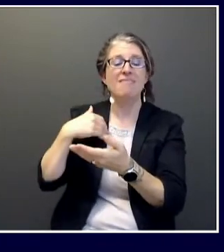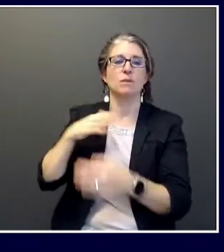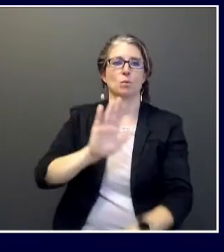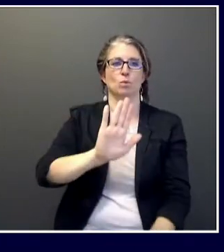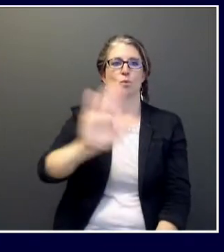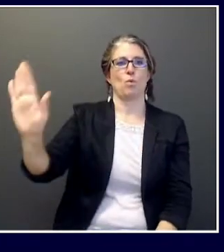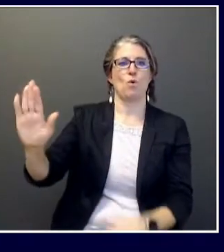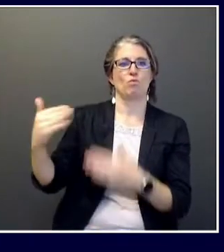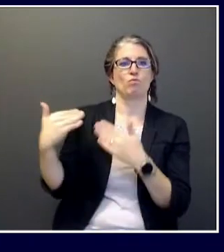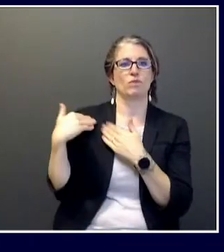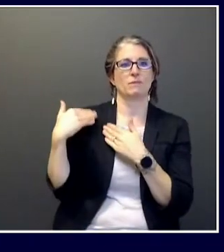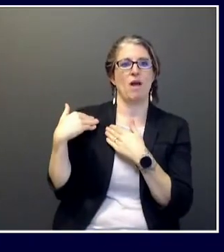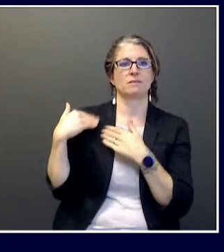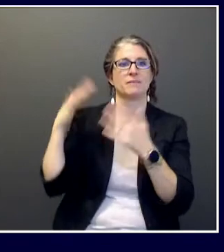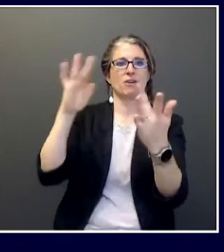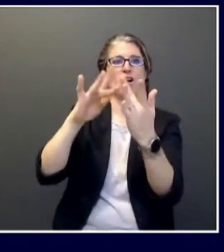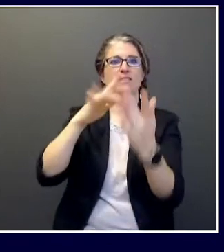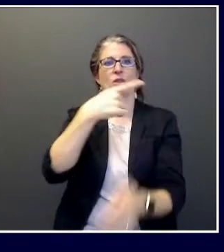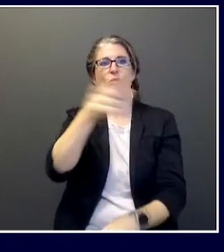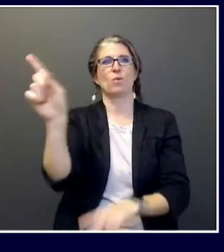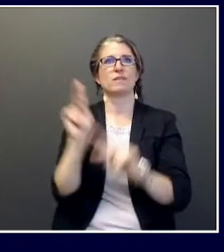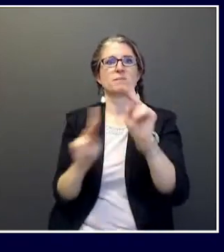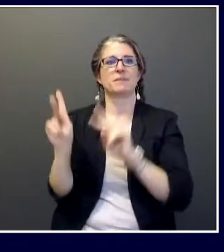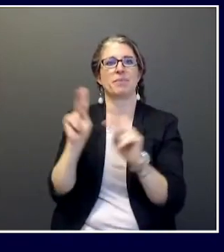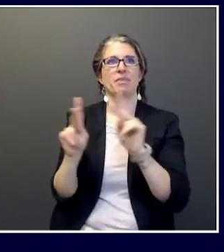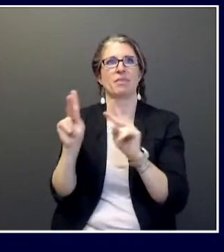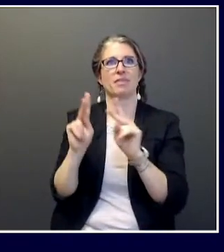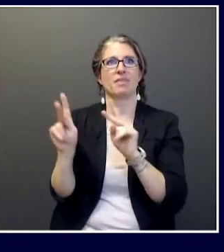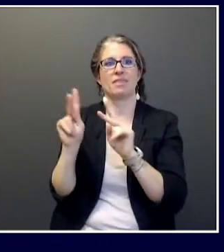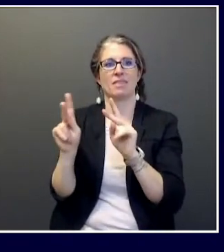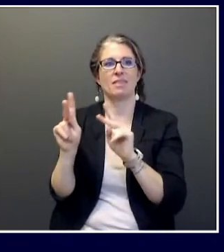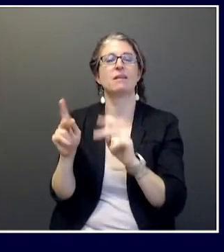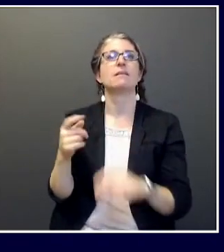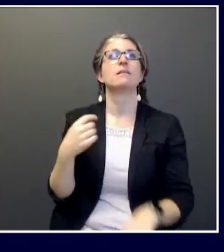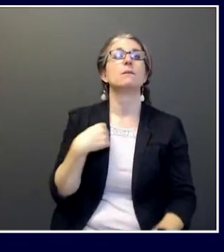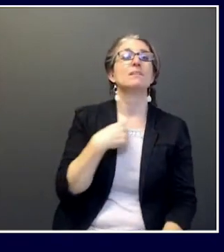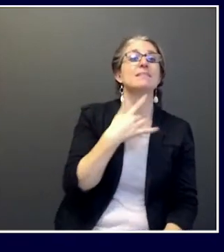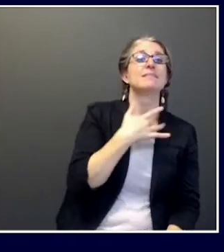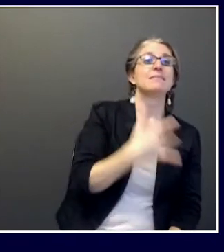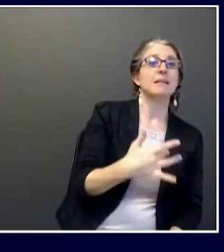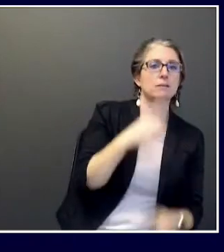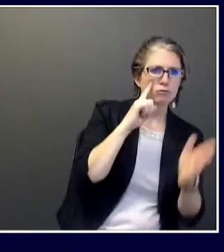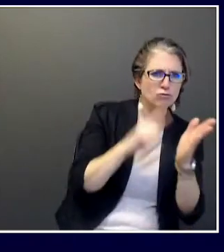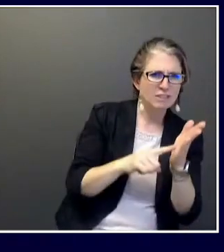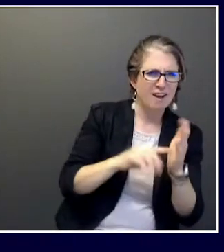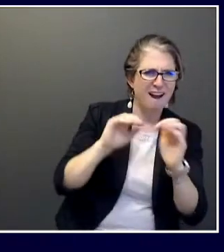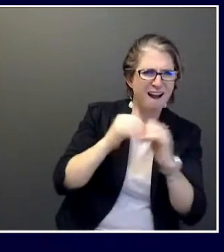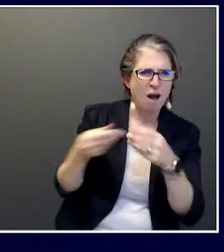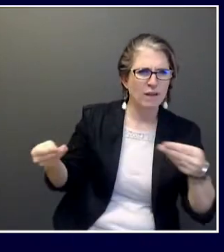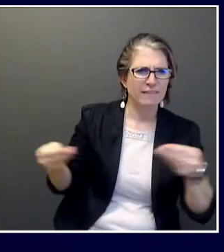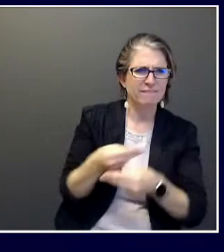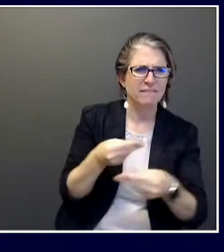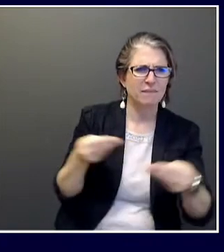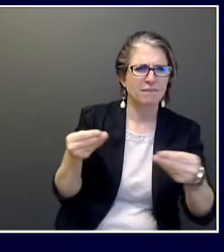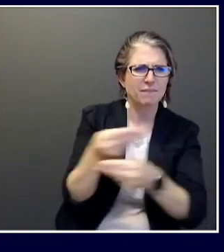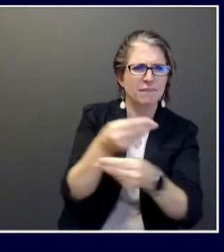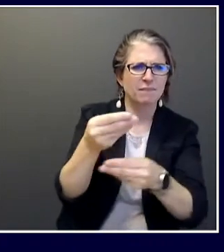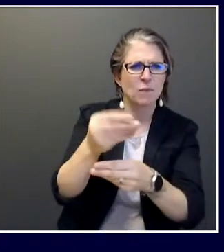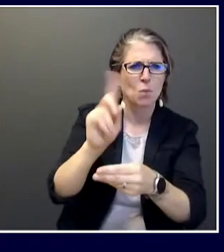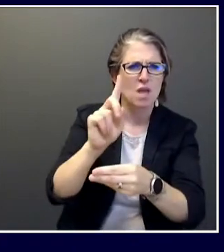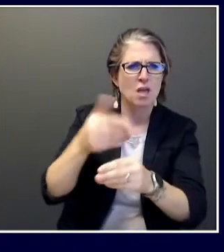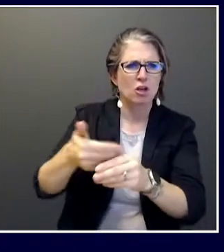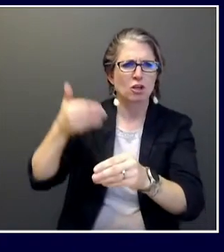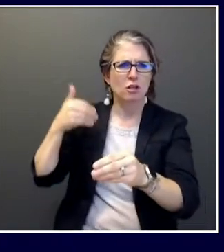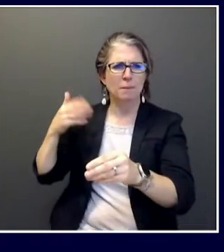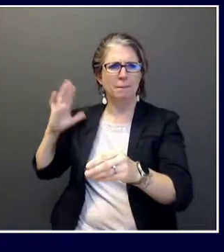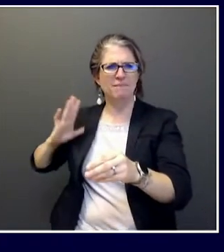identify individuals who may have been in a facility, public or otherwise, to let them know that they may have potentially been exposed. We try to